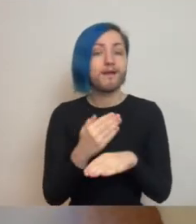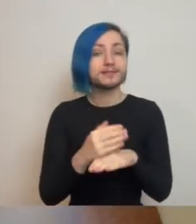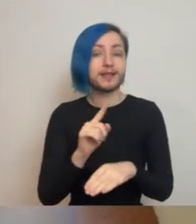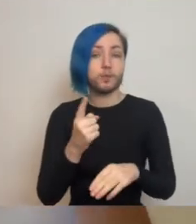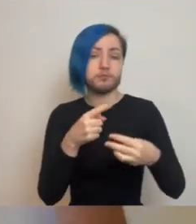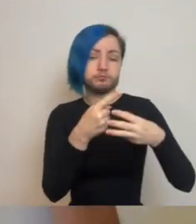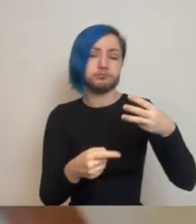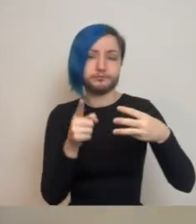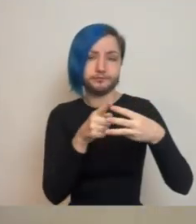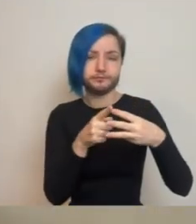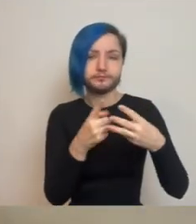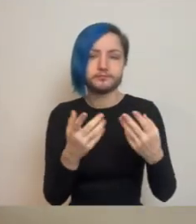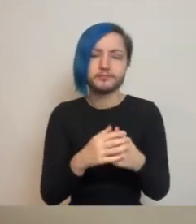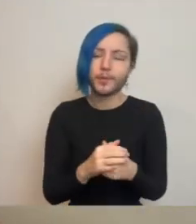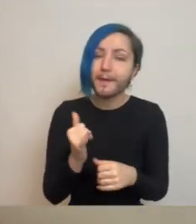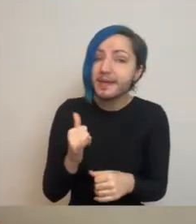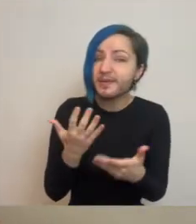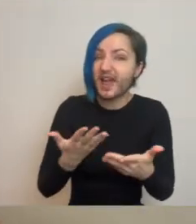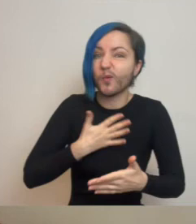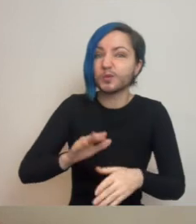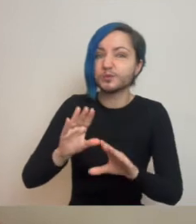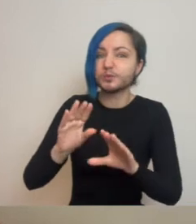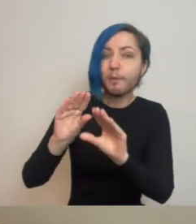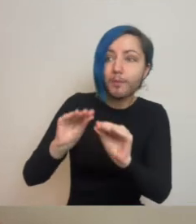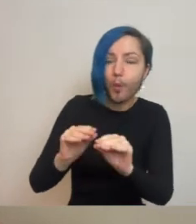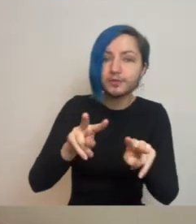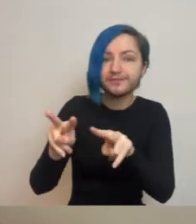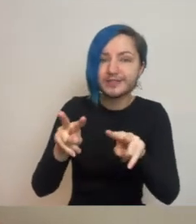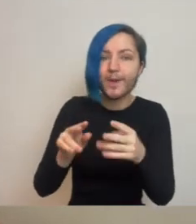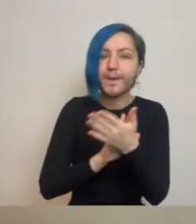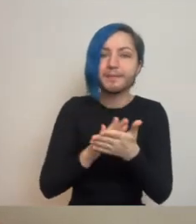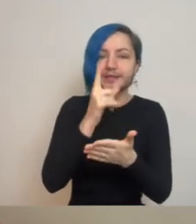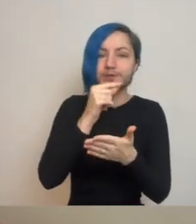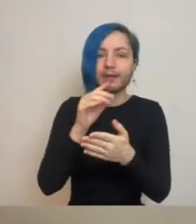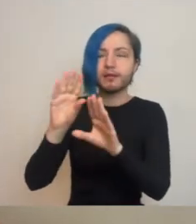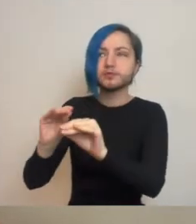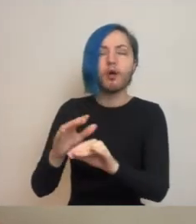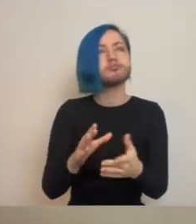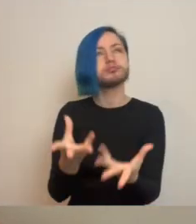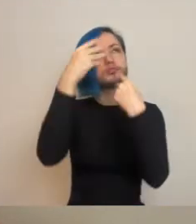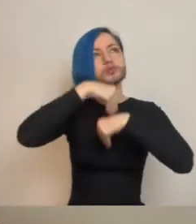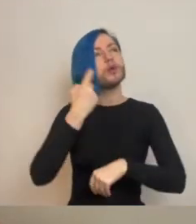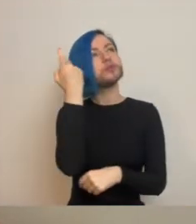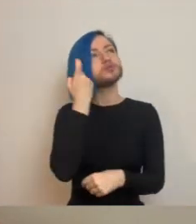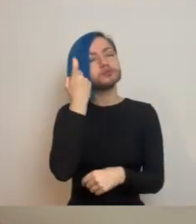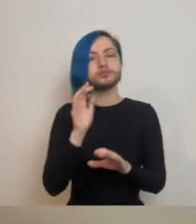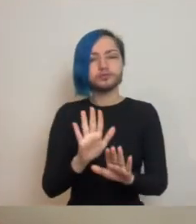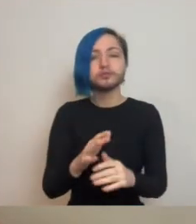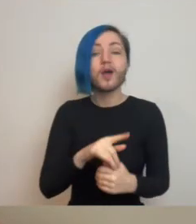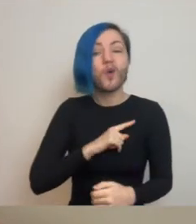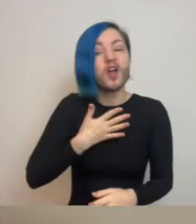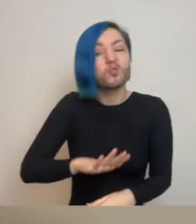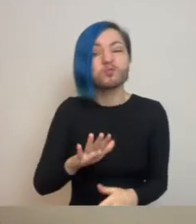exercise number 1. And I know that at this point you might well want to press pause on the film so you can take in what we're doing, because